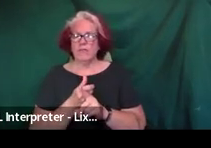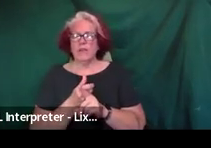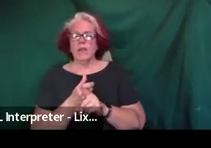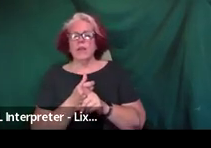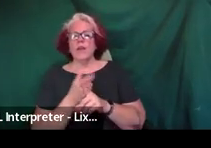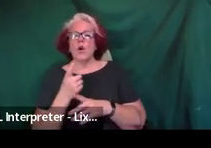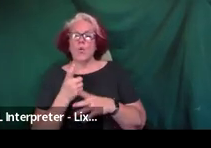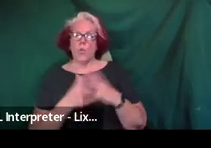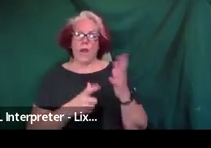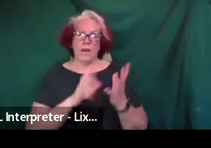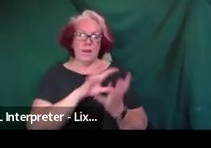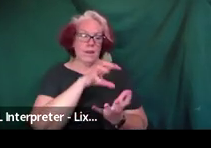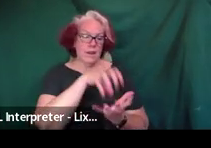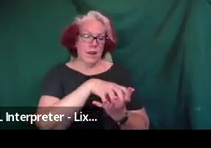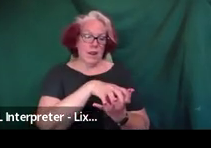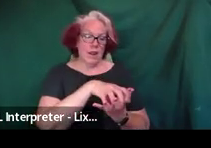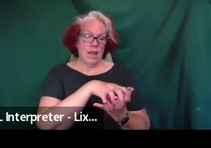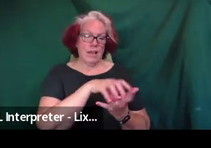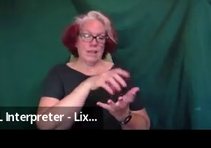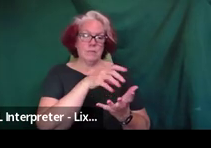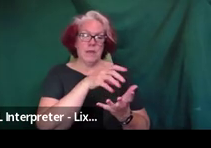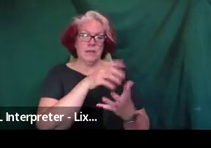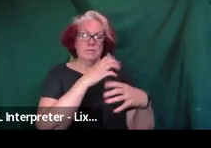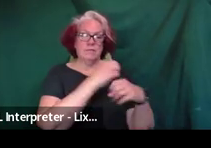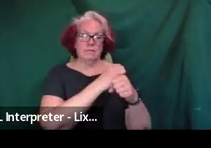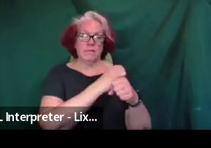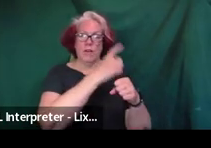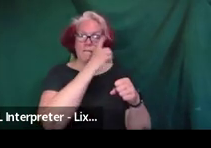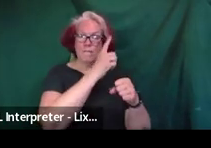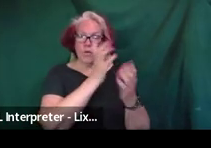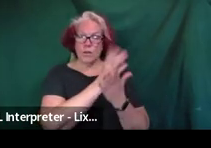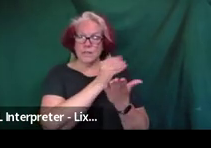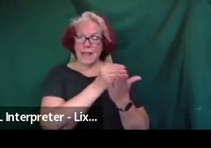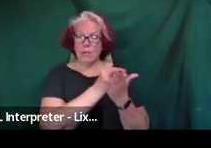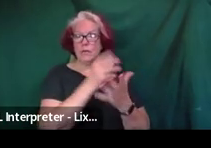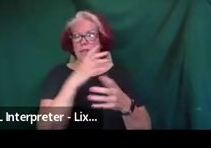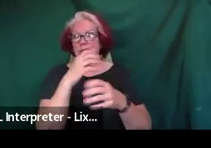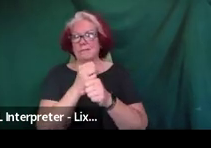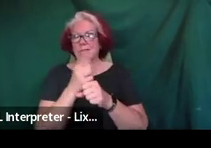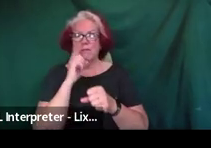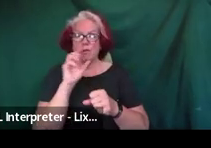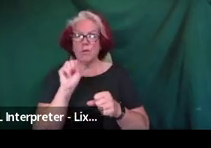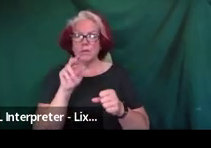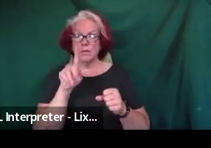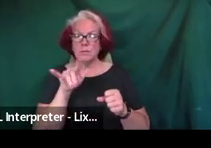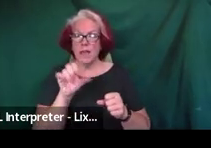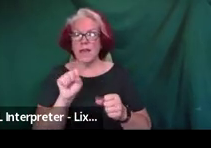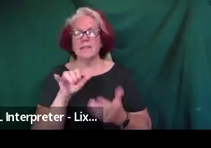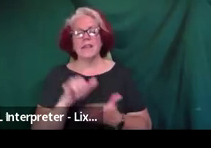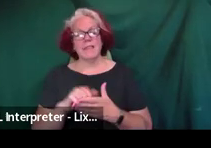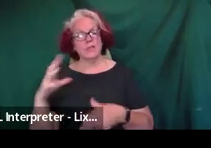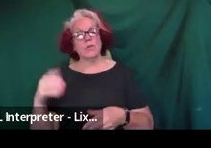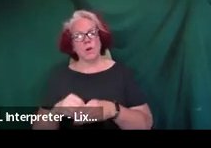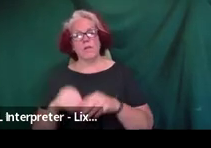encumbered towards salaries, towards supplies. And so that is part of the monitoring